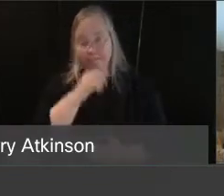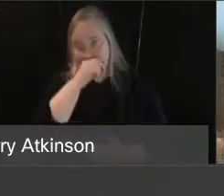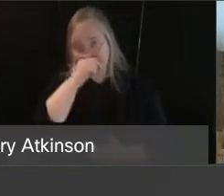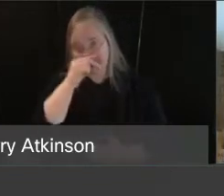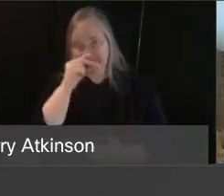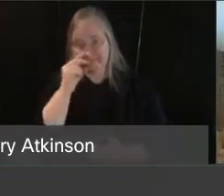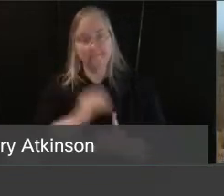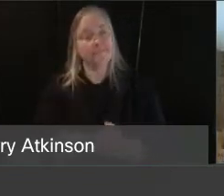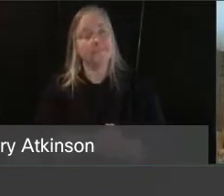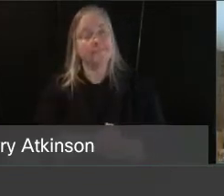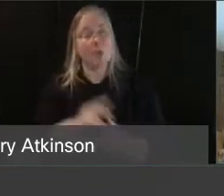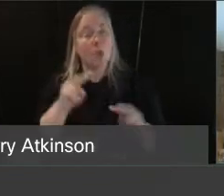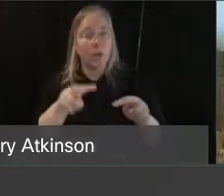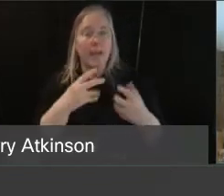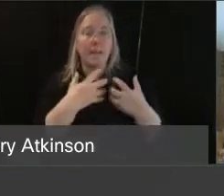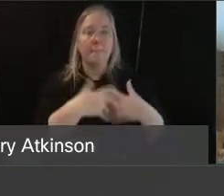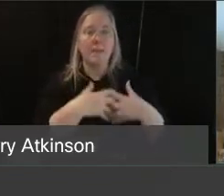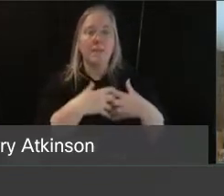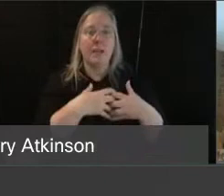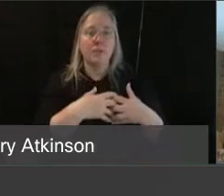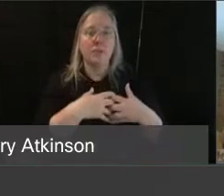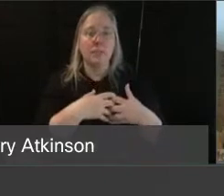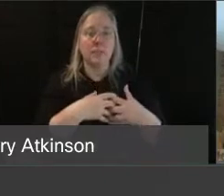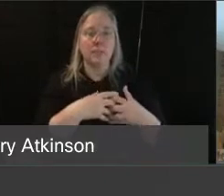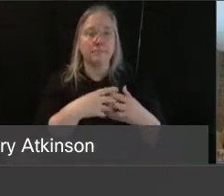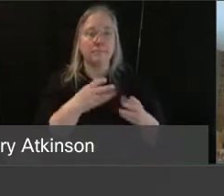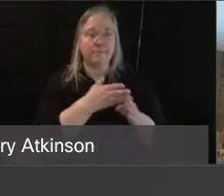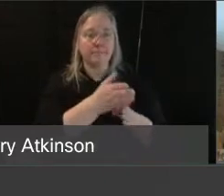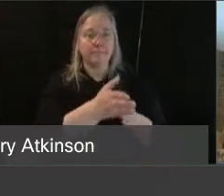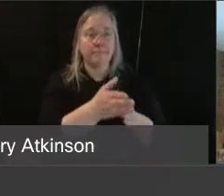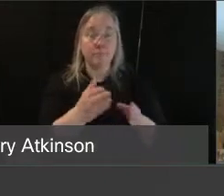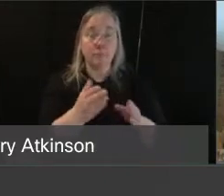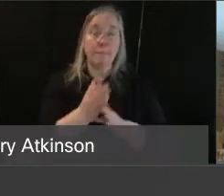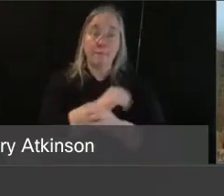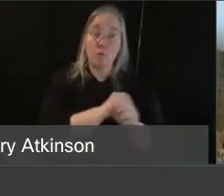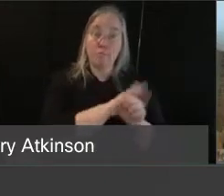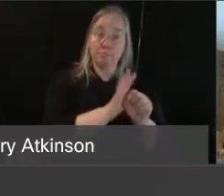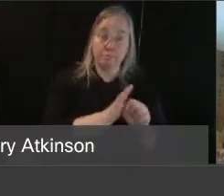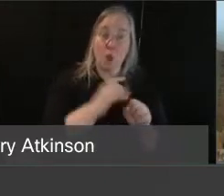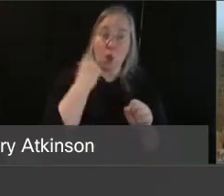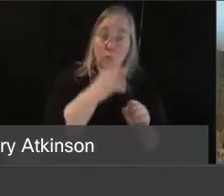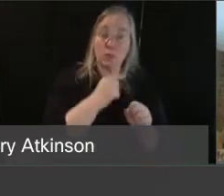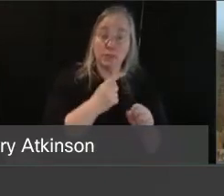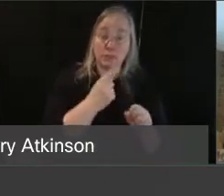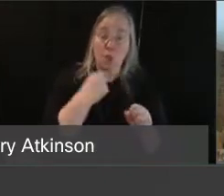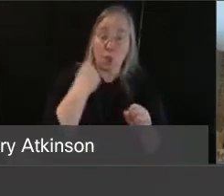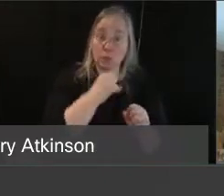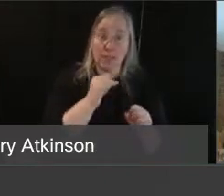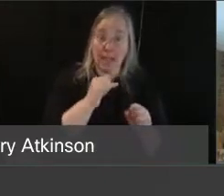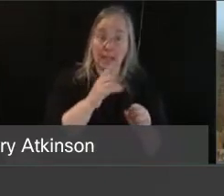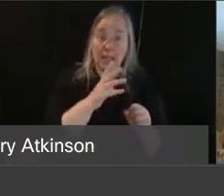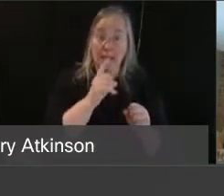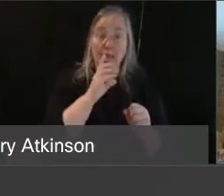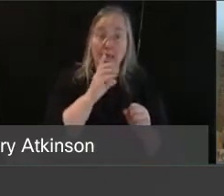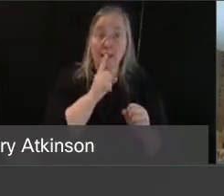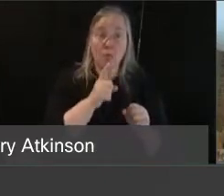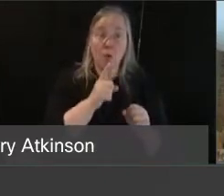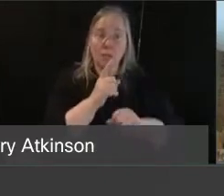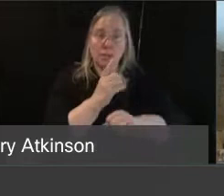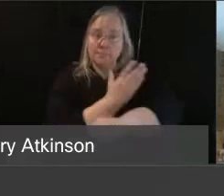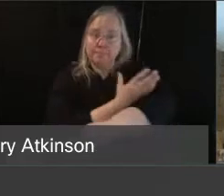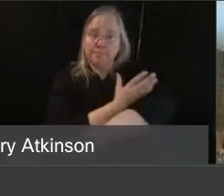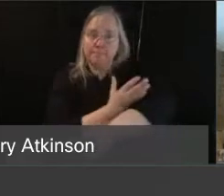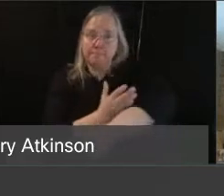Looking at our manufacturing sector, again, pre-pandemic, it looked like it was heading into a bit of a recession. This is based